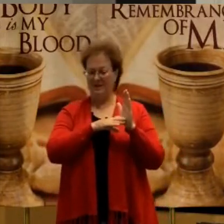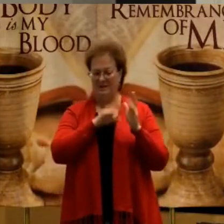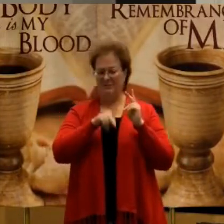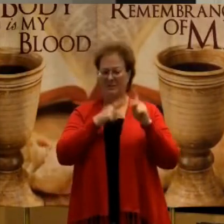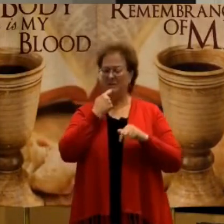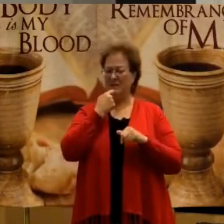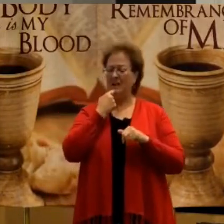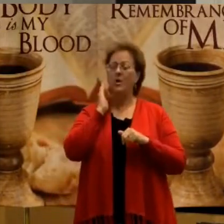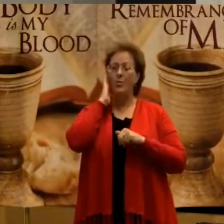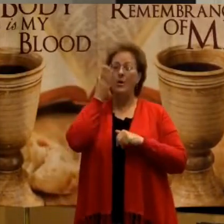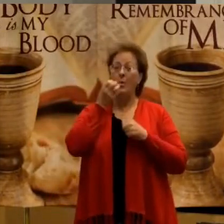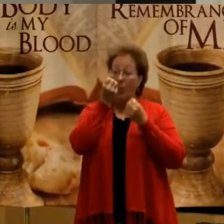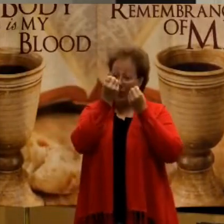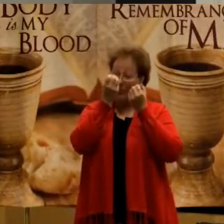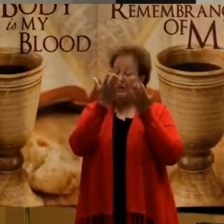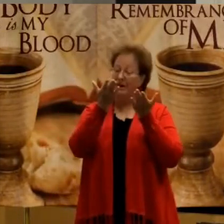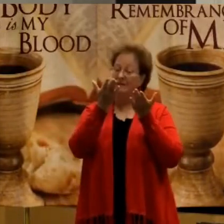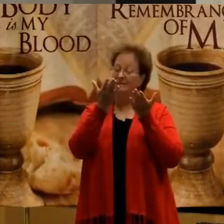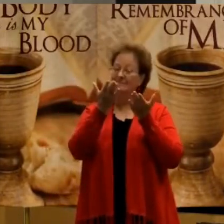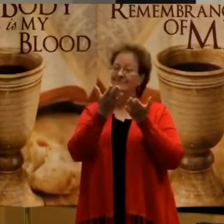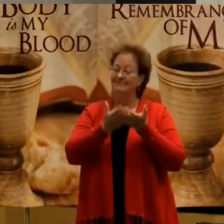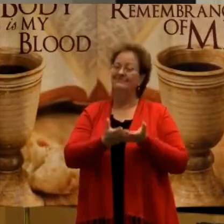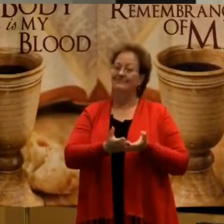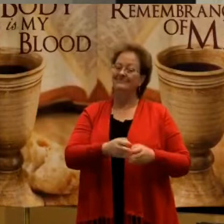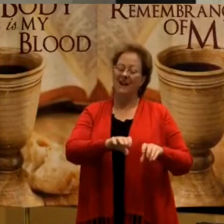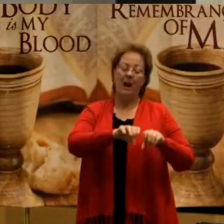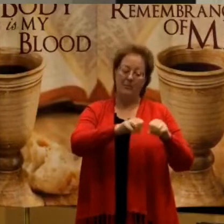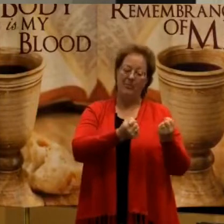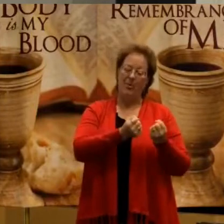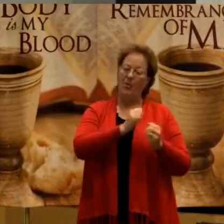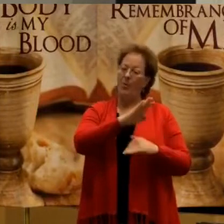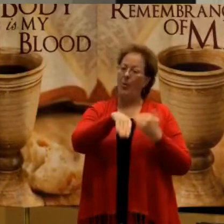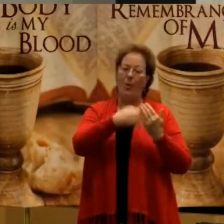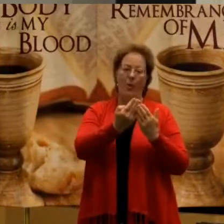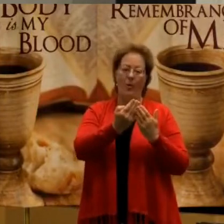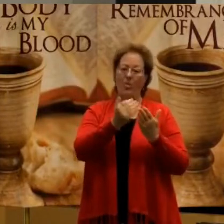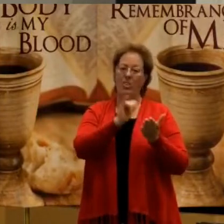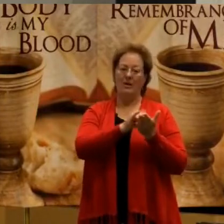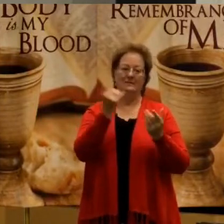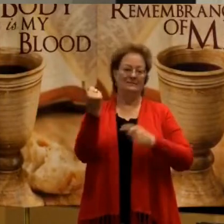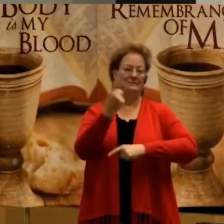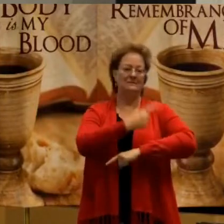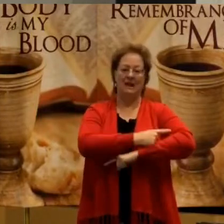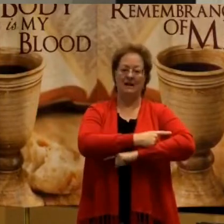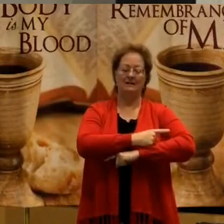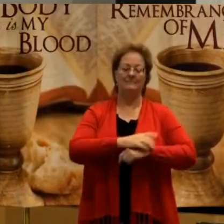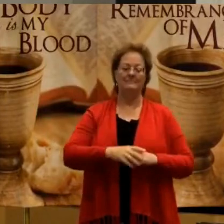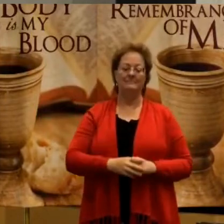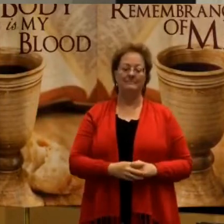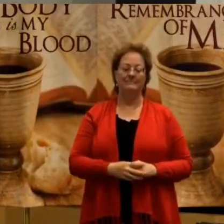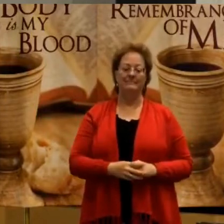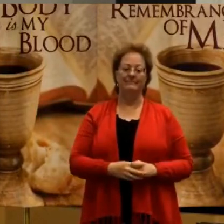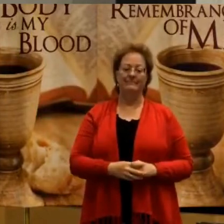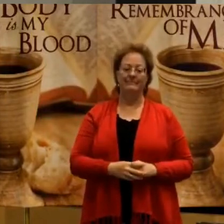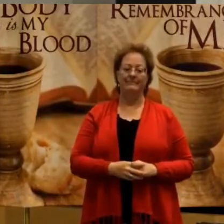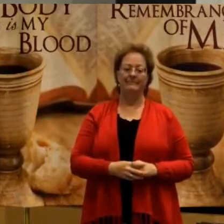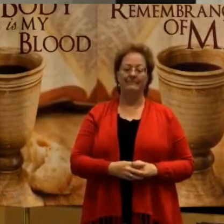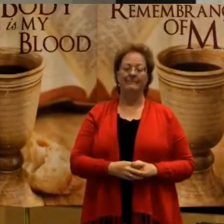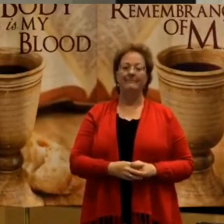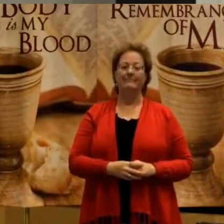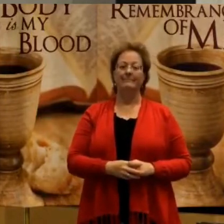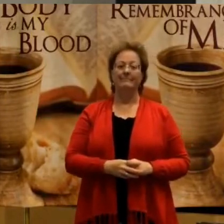to obey? Well, they were pretty much breaking all of them at that point. The Israelites would have felt right at home in Sin